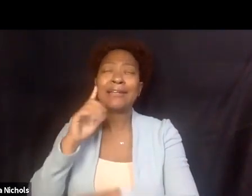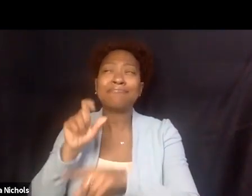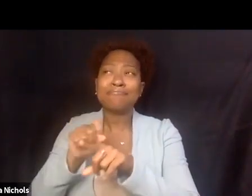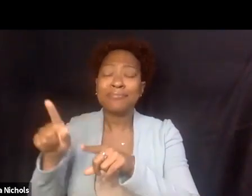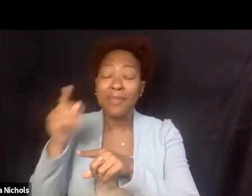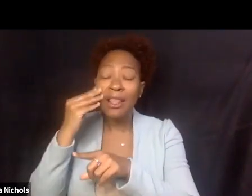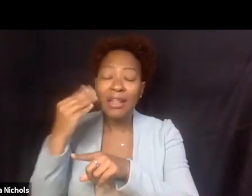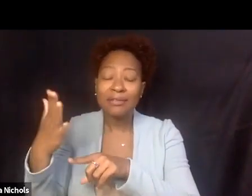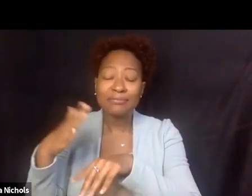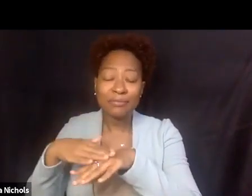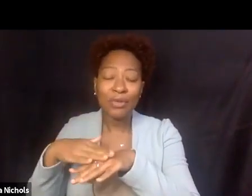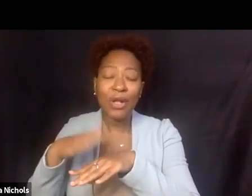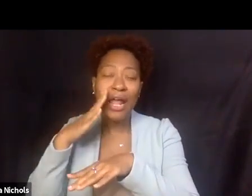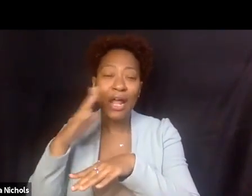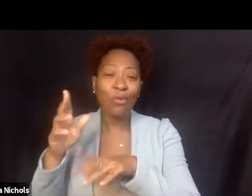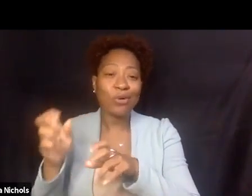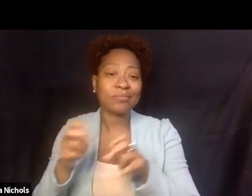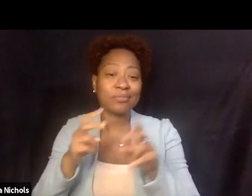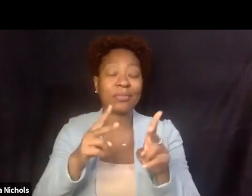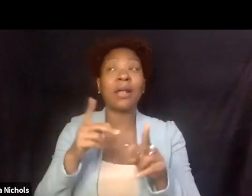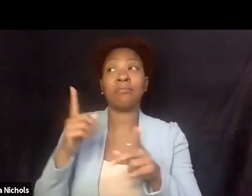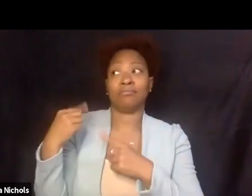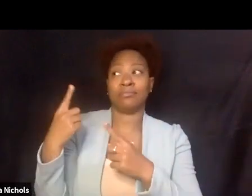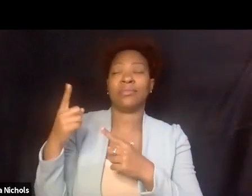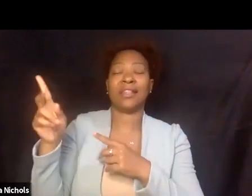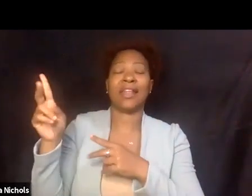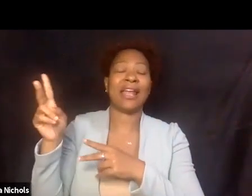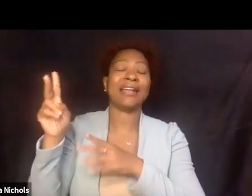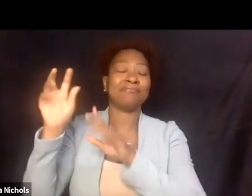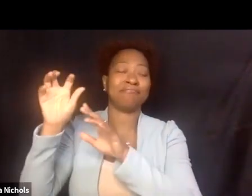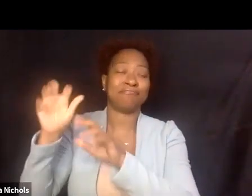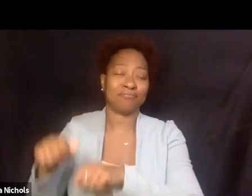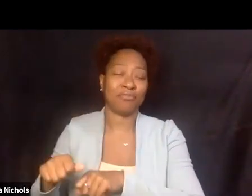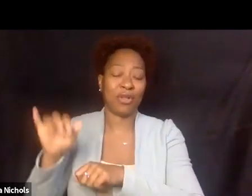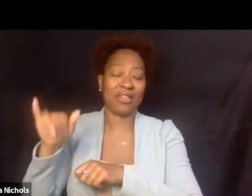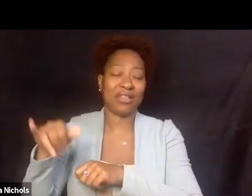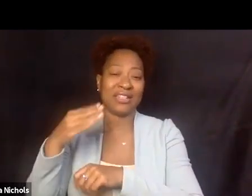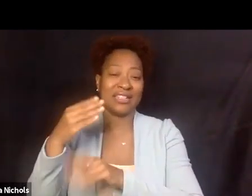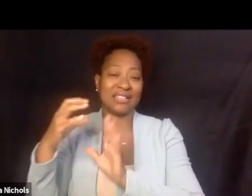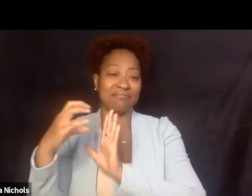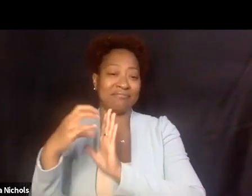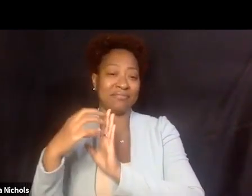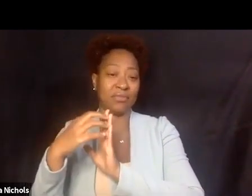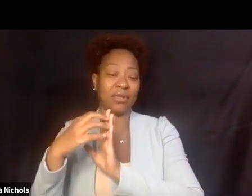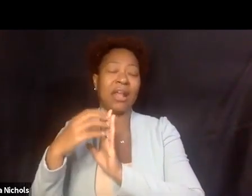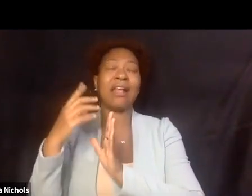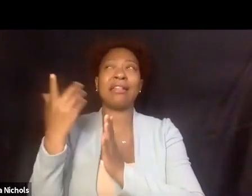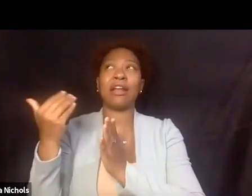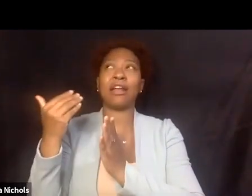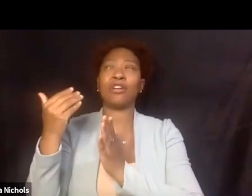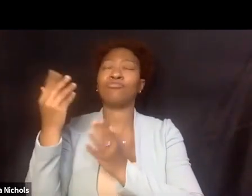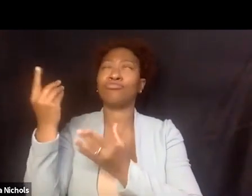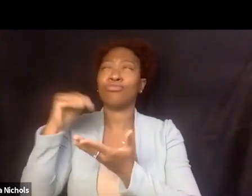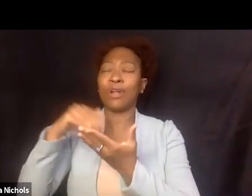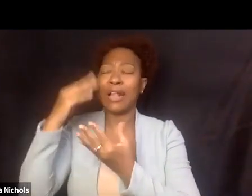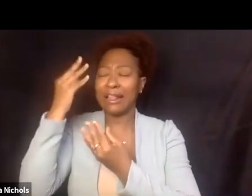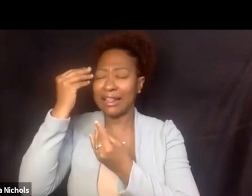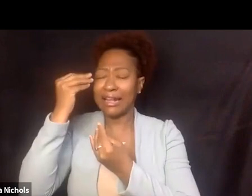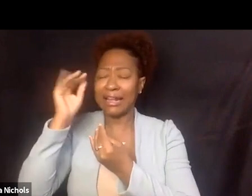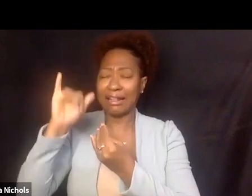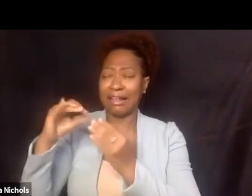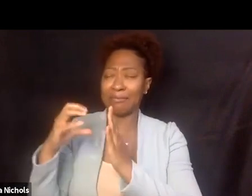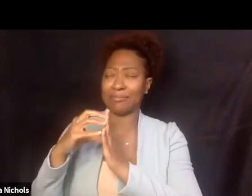the way, I should note, they have since pulled, and CRLT, it sounds like, is committed to rethinking this. I think just it had gotten